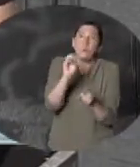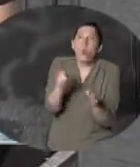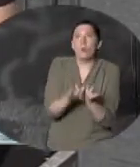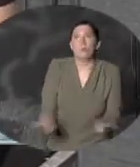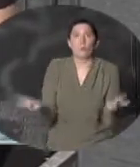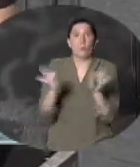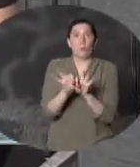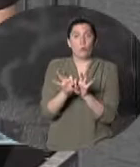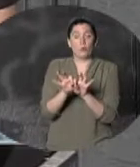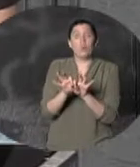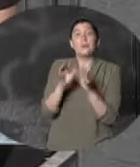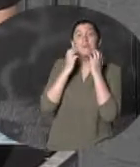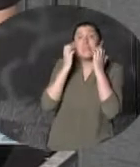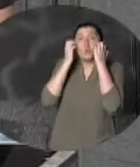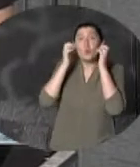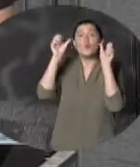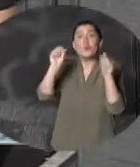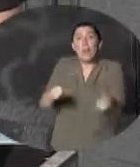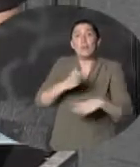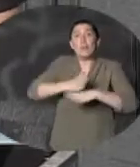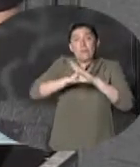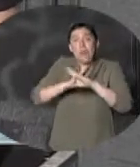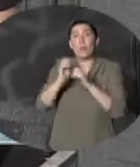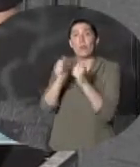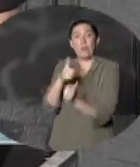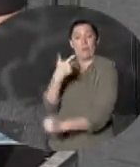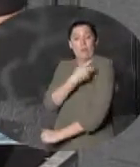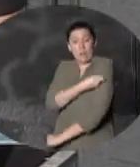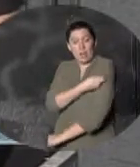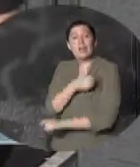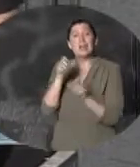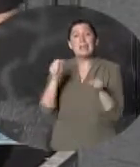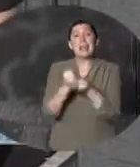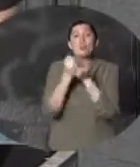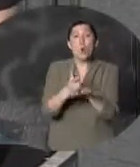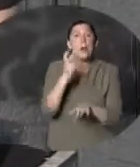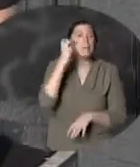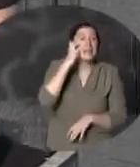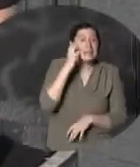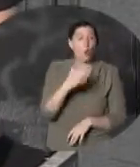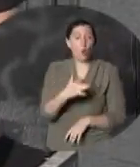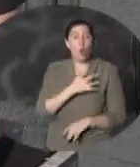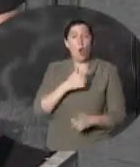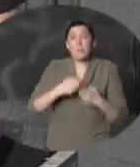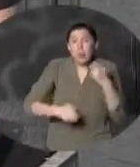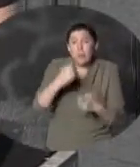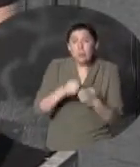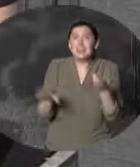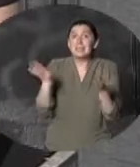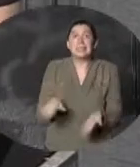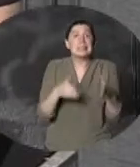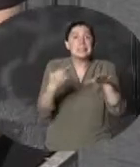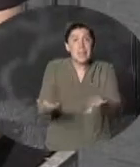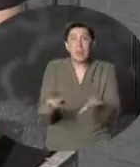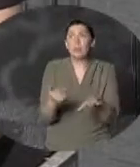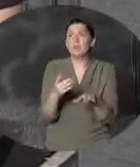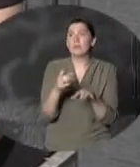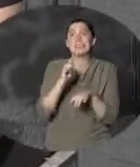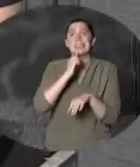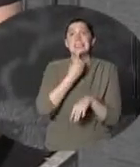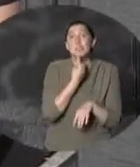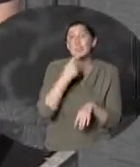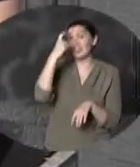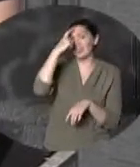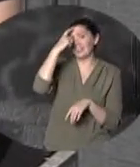is a vaccine preventable illness that can be fatal. It can cause blindness, it can cause heart disease, it can cause death, it can cause significant